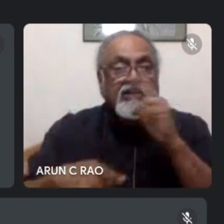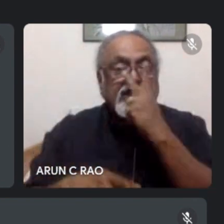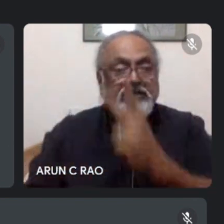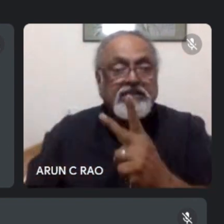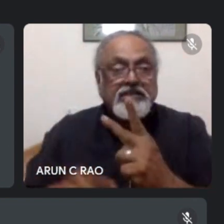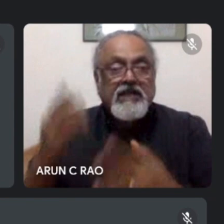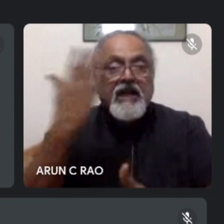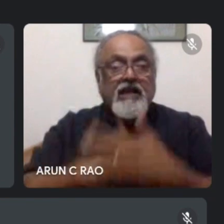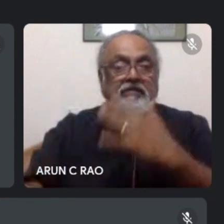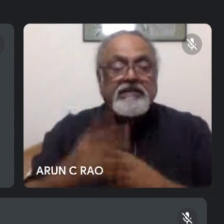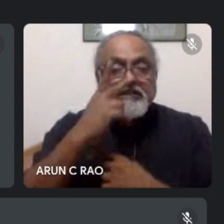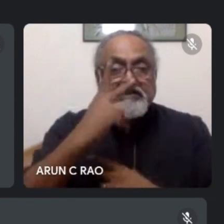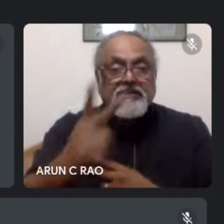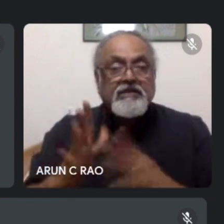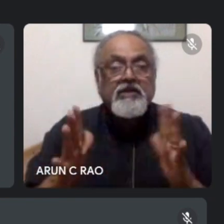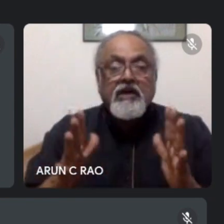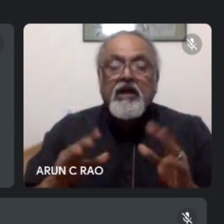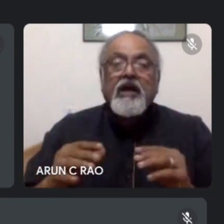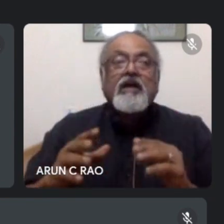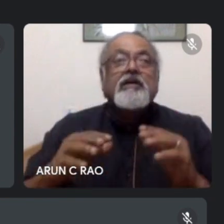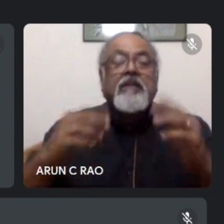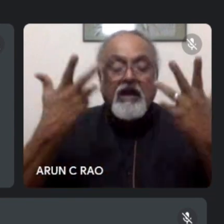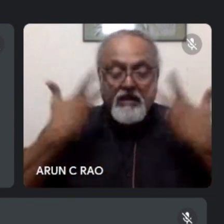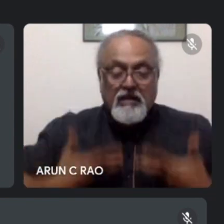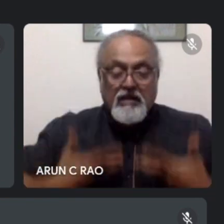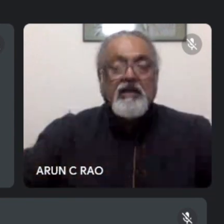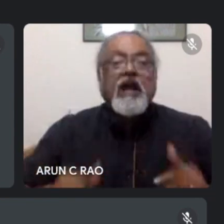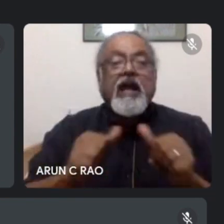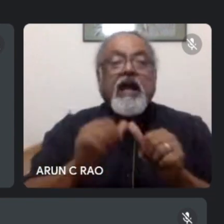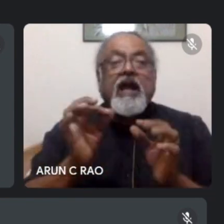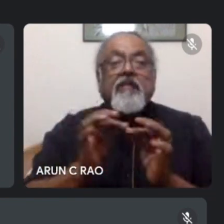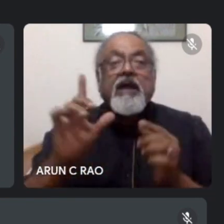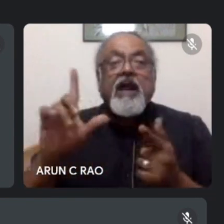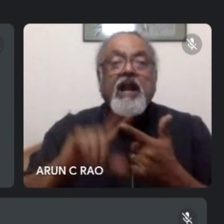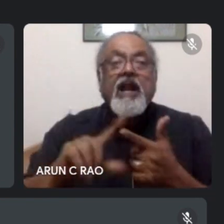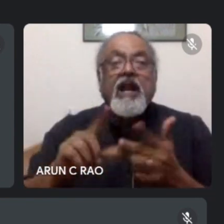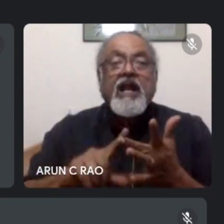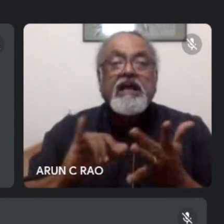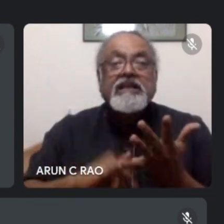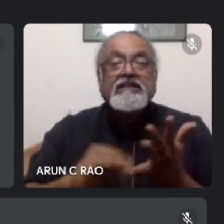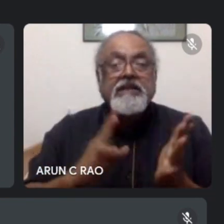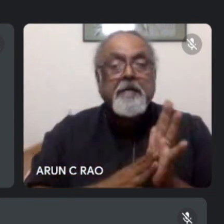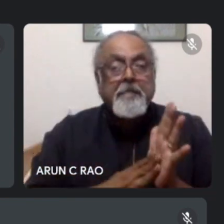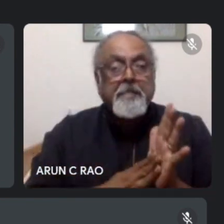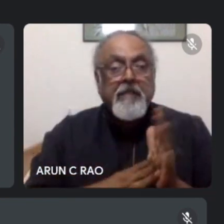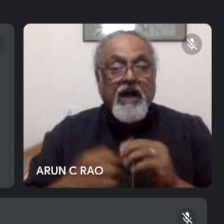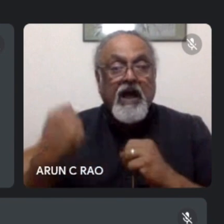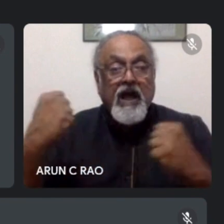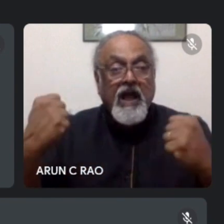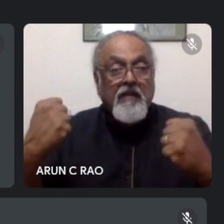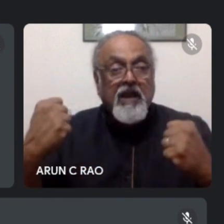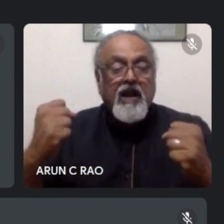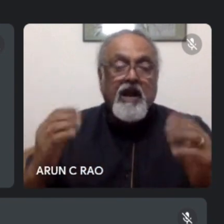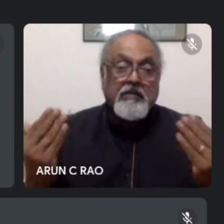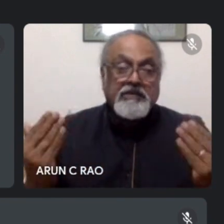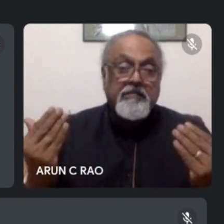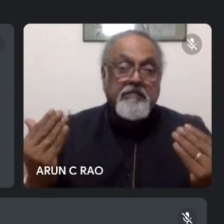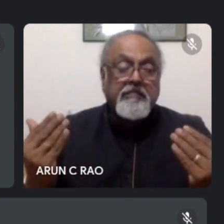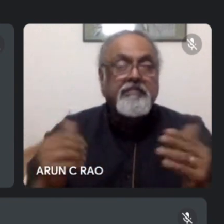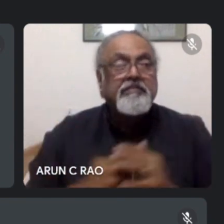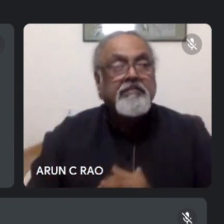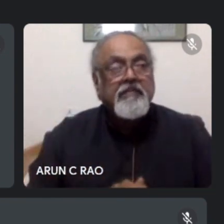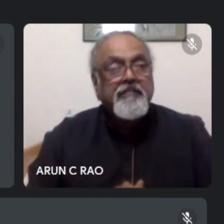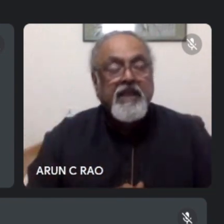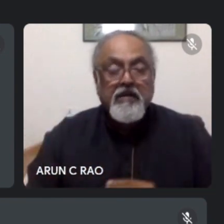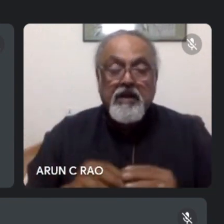how that also creates ableism, and importantly about how hiding that can cause more